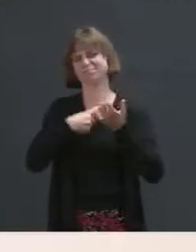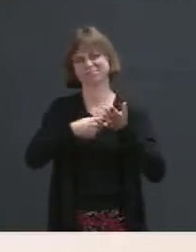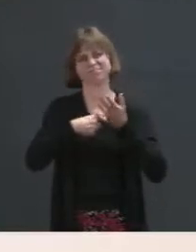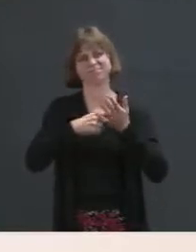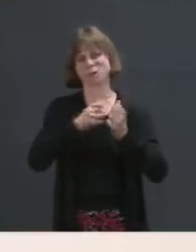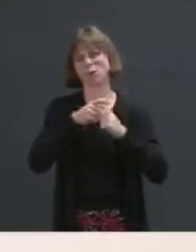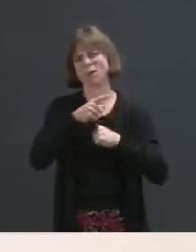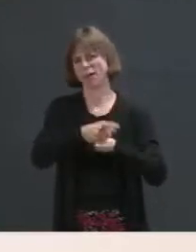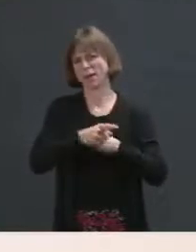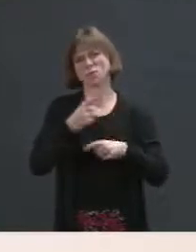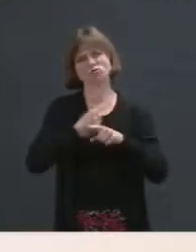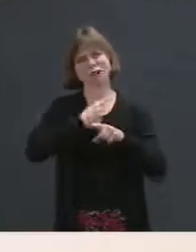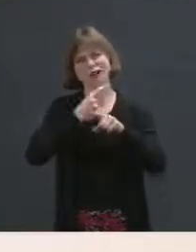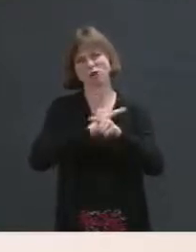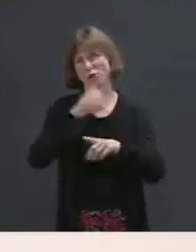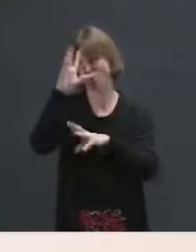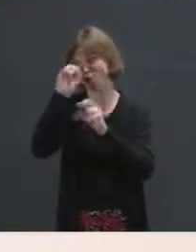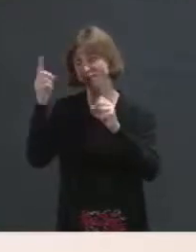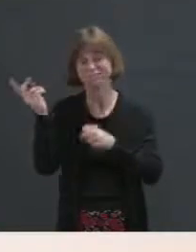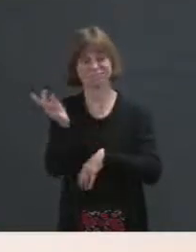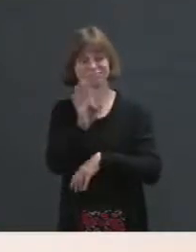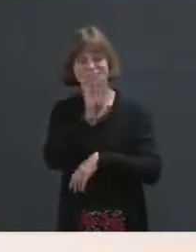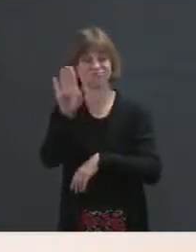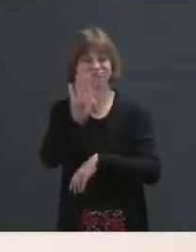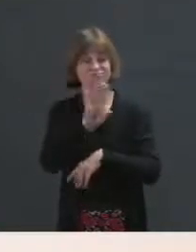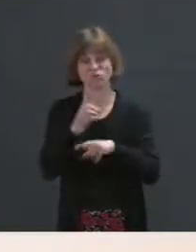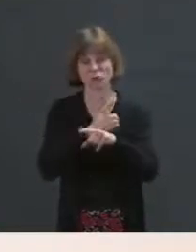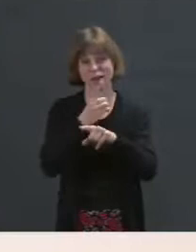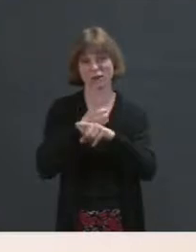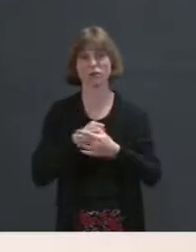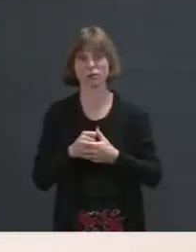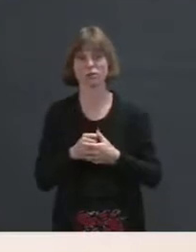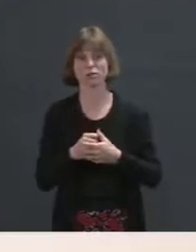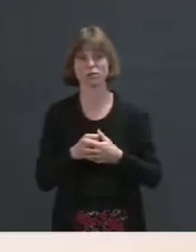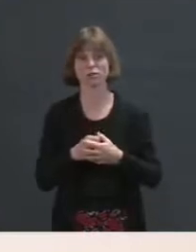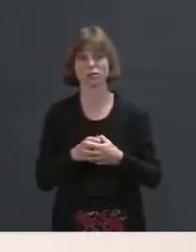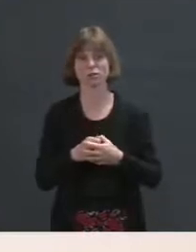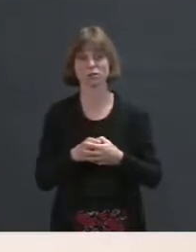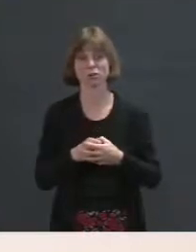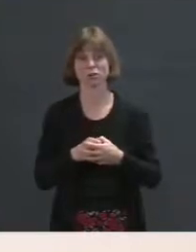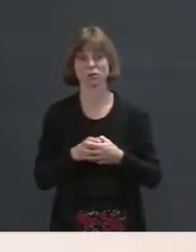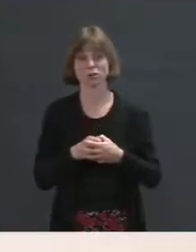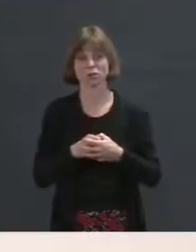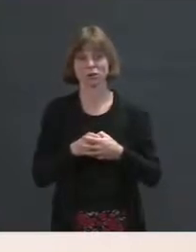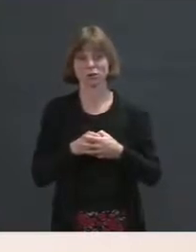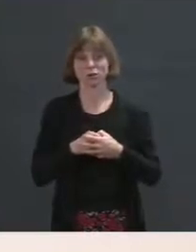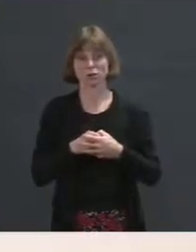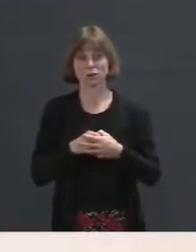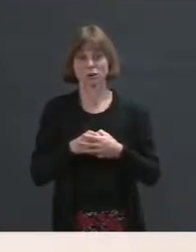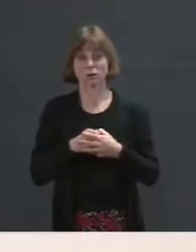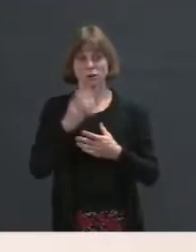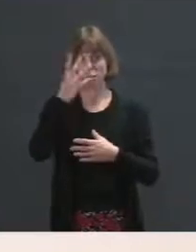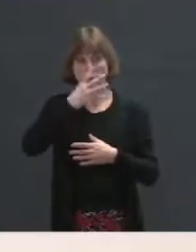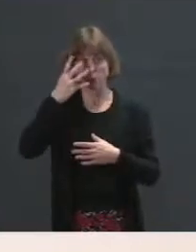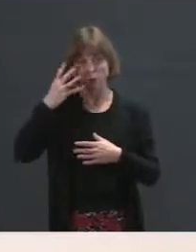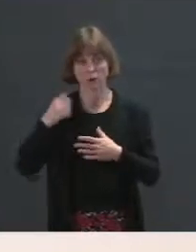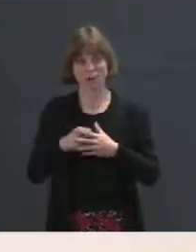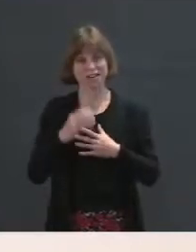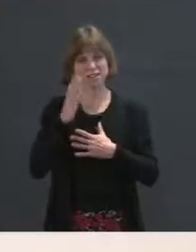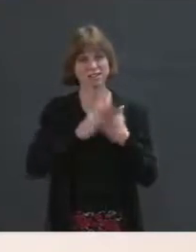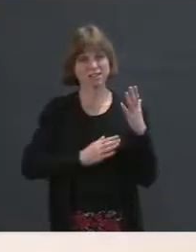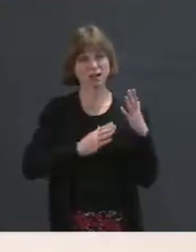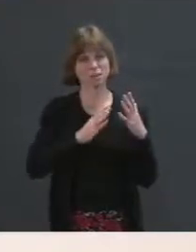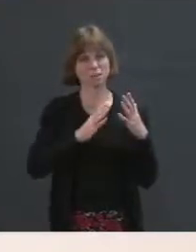expect we'll work with him on confirmations, but also a range of the president's objectives. Just a quick follow on immigration. Some of House and Senate Democrats have raised